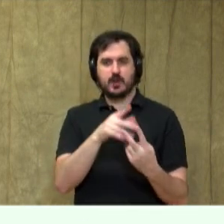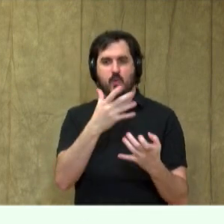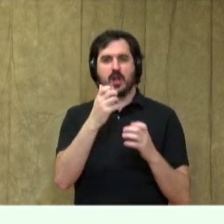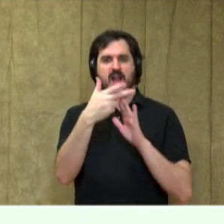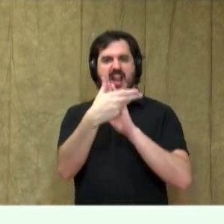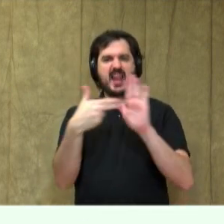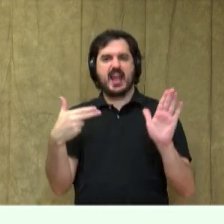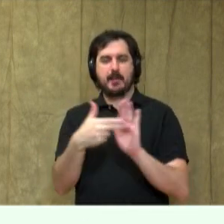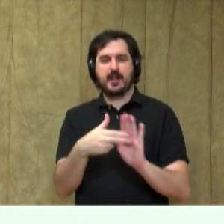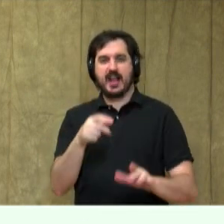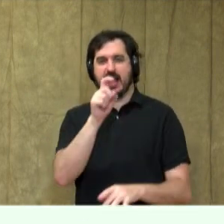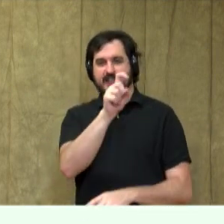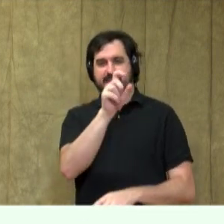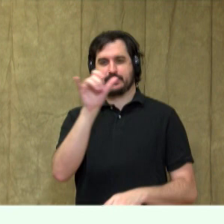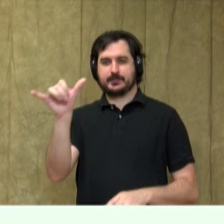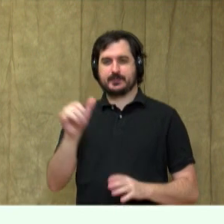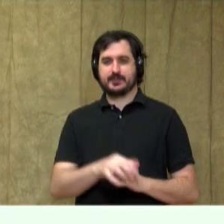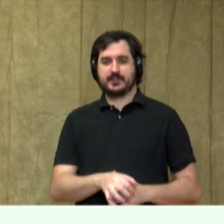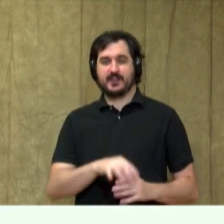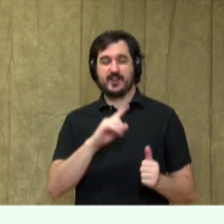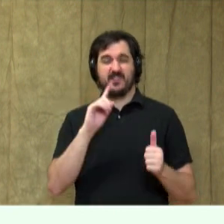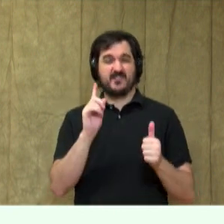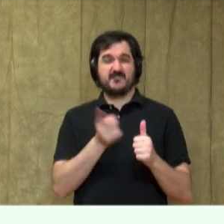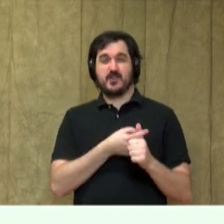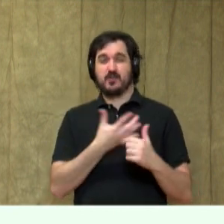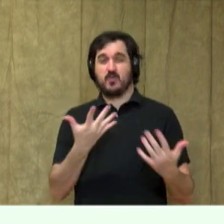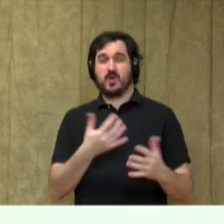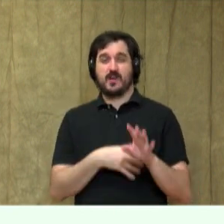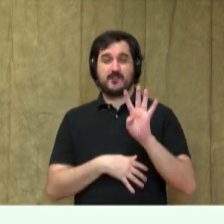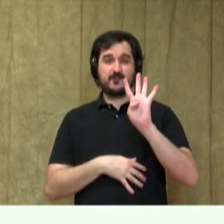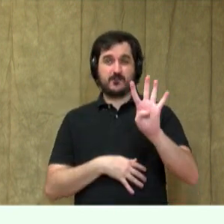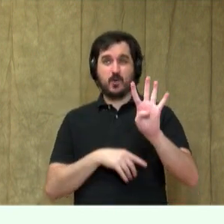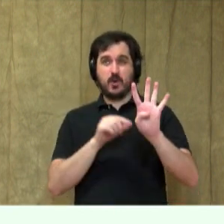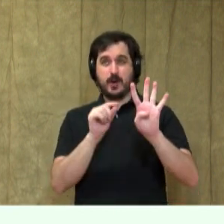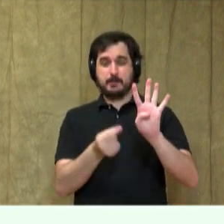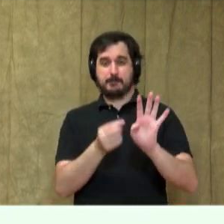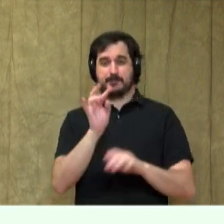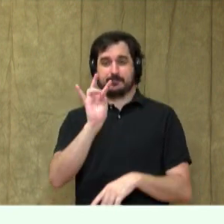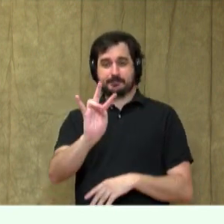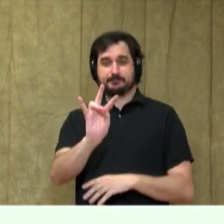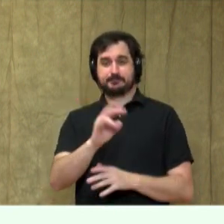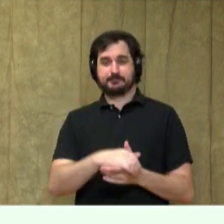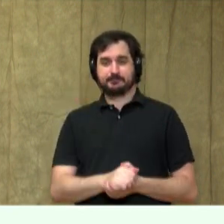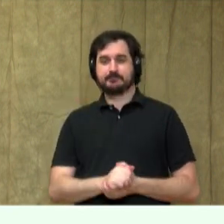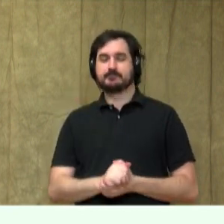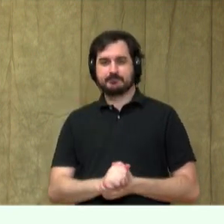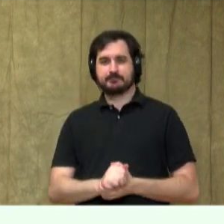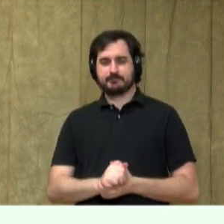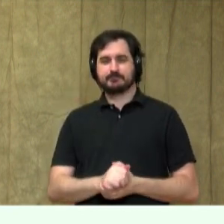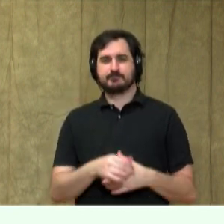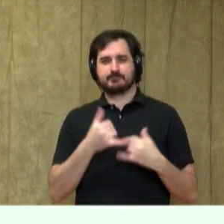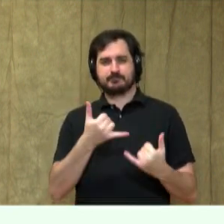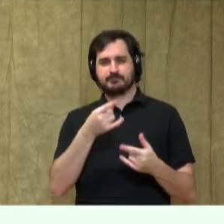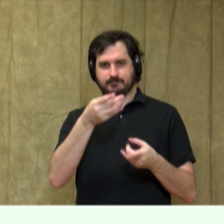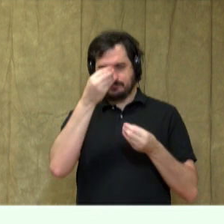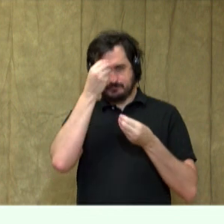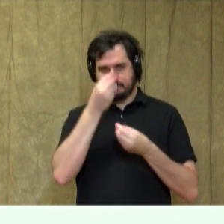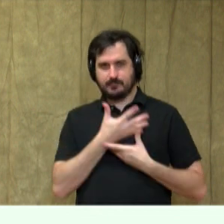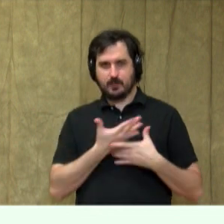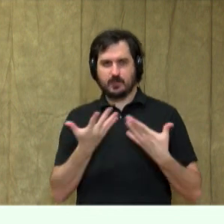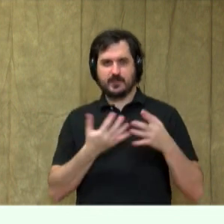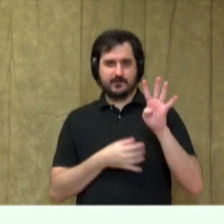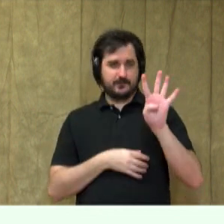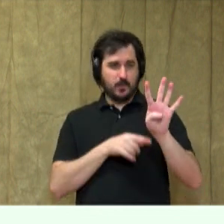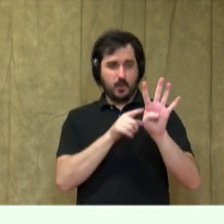and Y. So this first ordered pair is 4, 7. Tell me what 4 is.